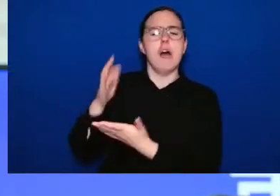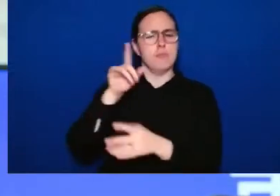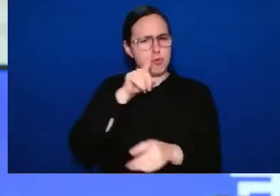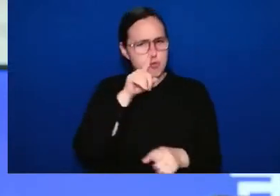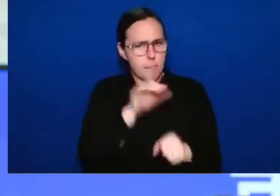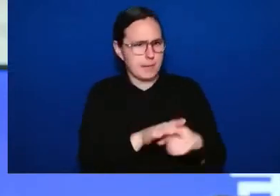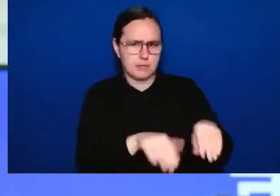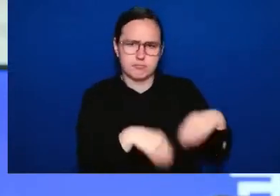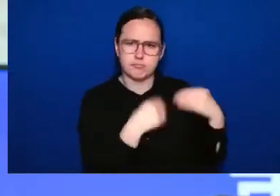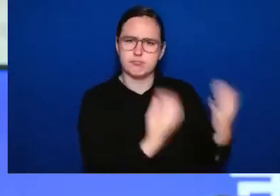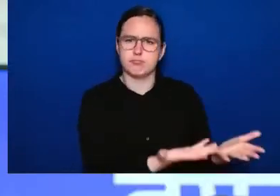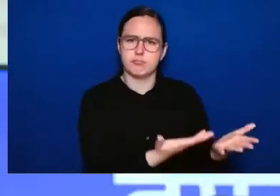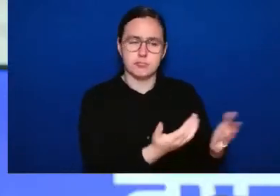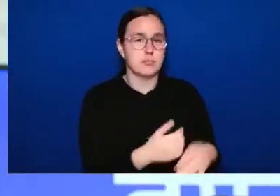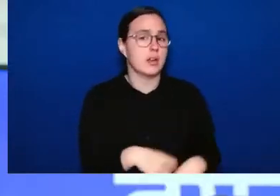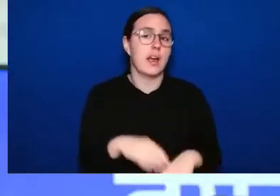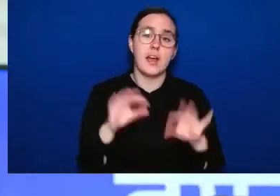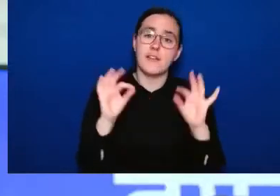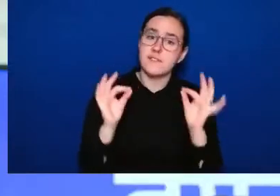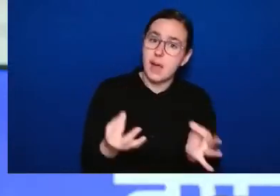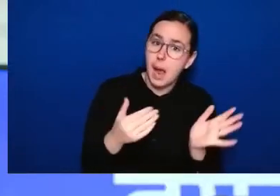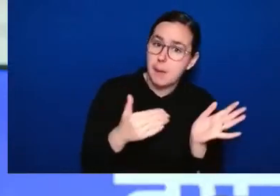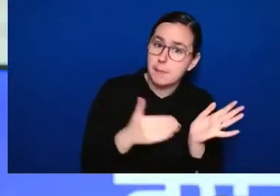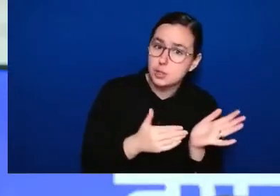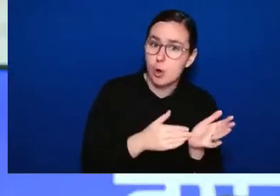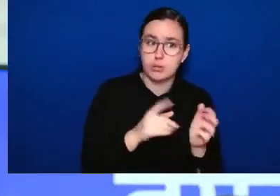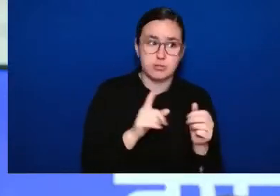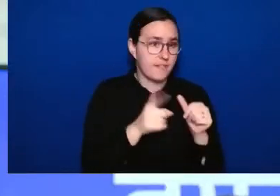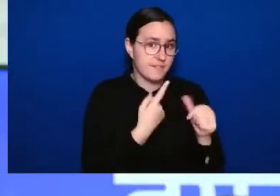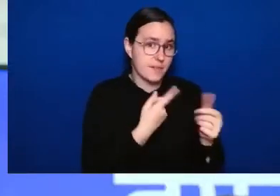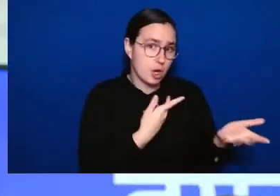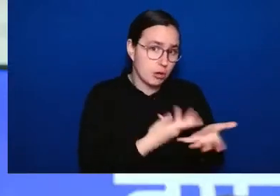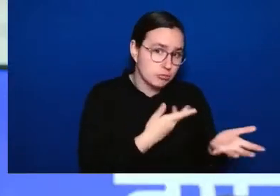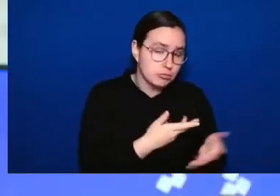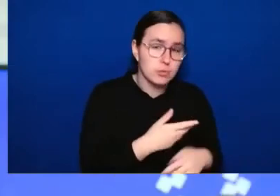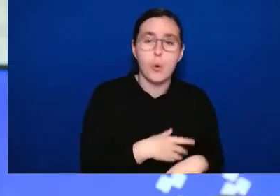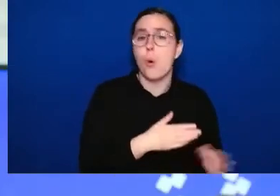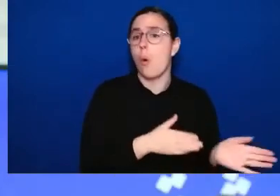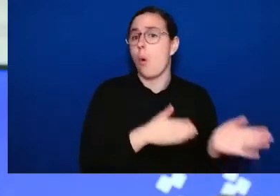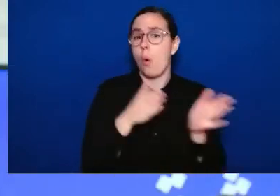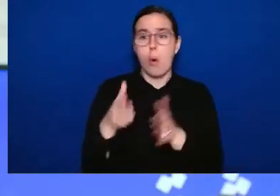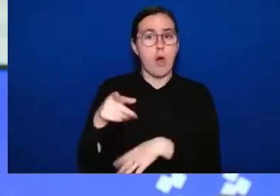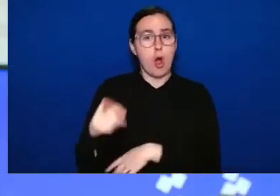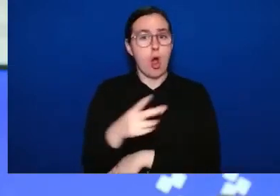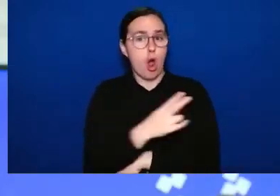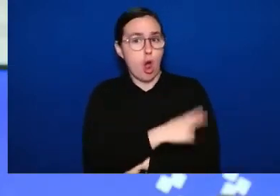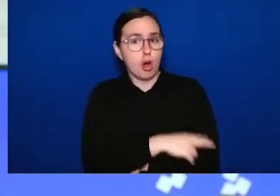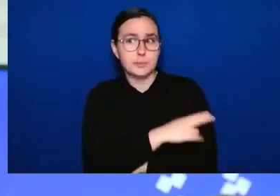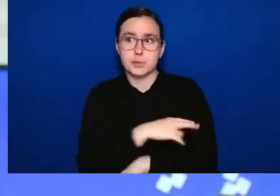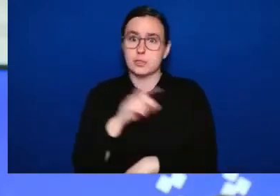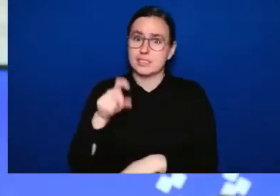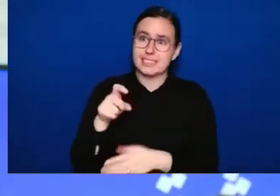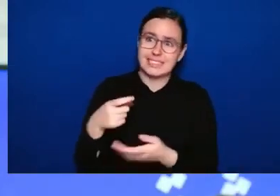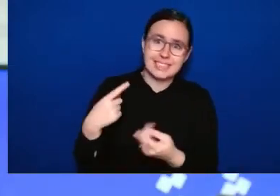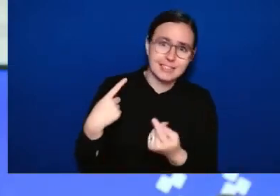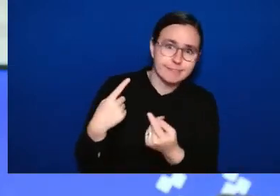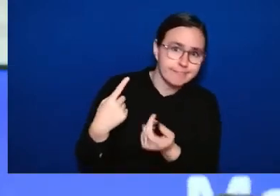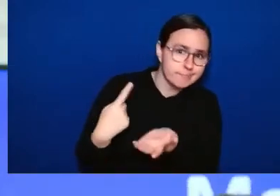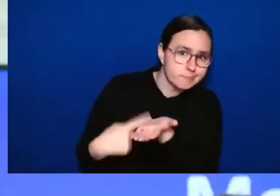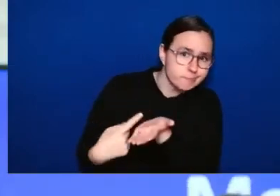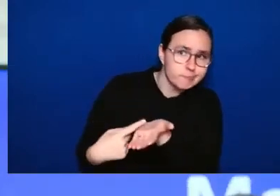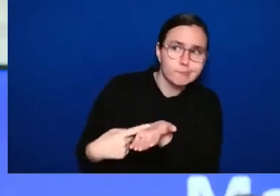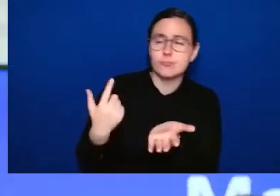medical staff, or getting acute care in a hospital for complex, critical, and chronic illnesses. We're making those investments